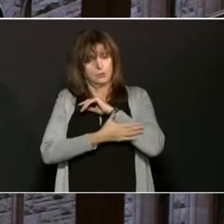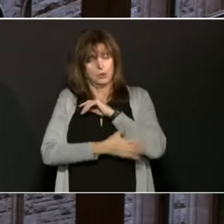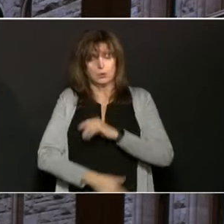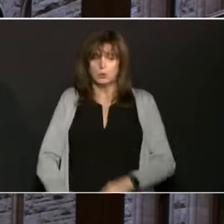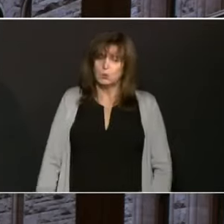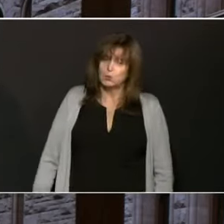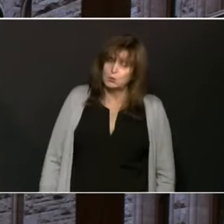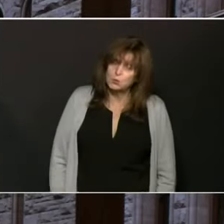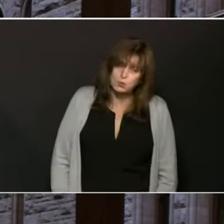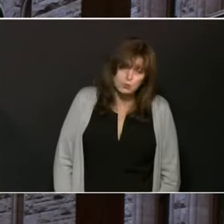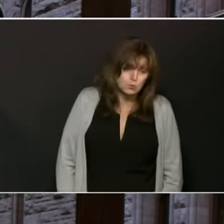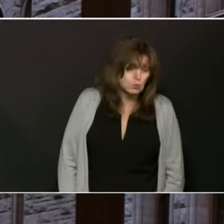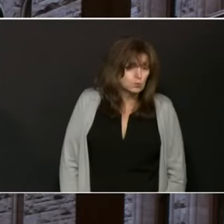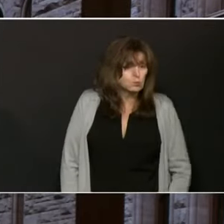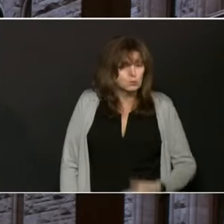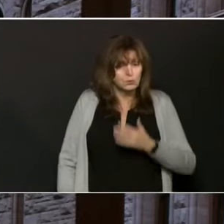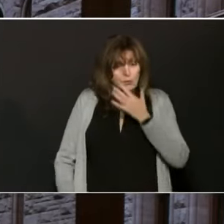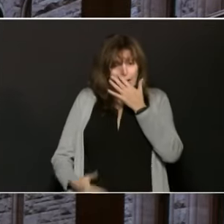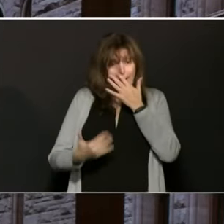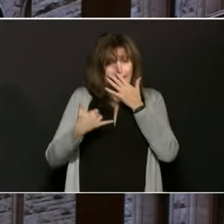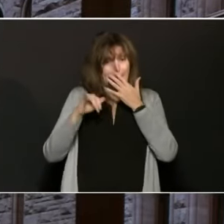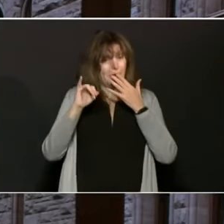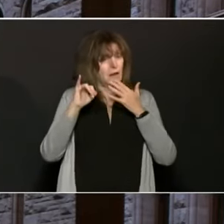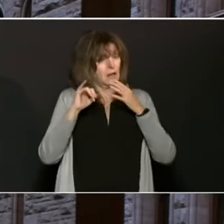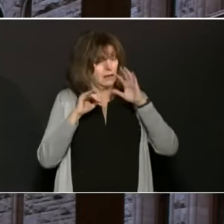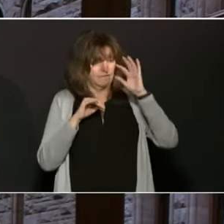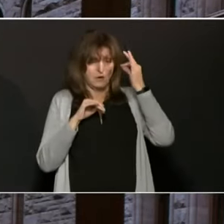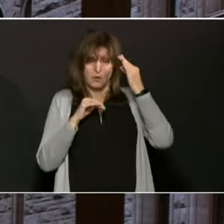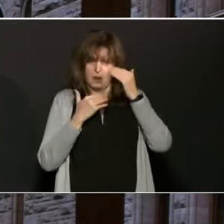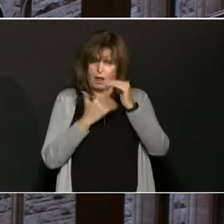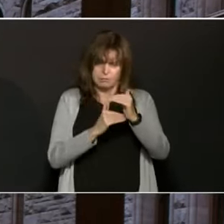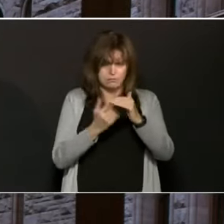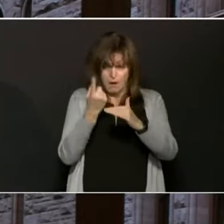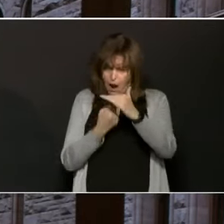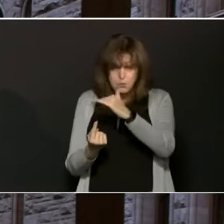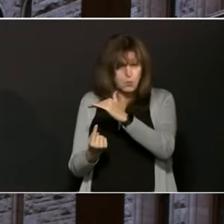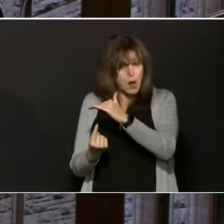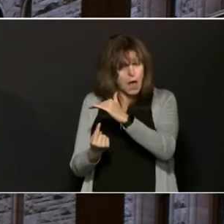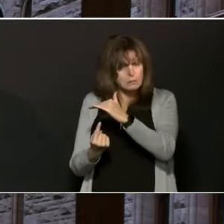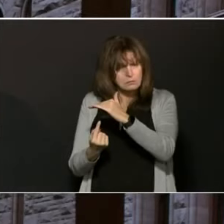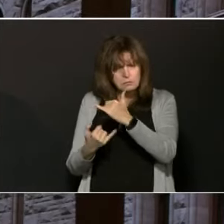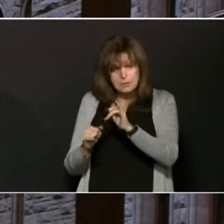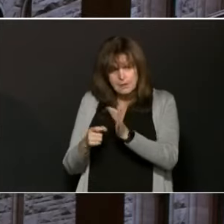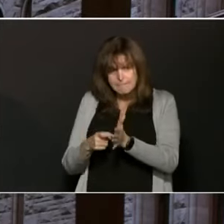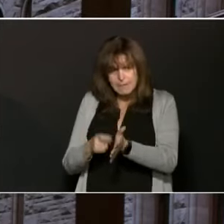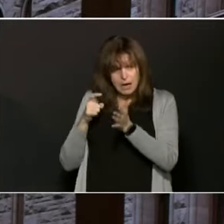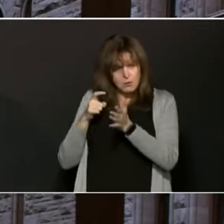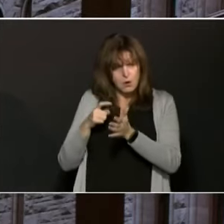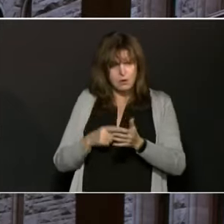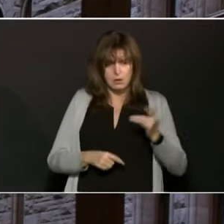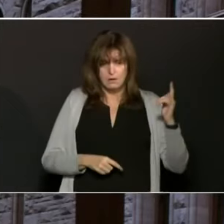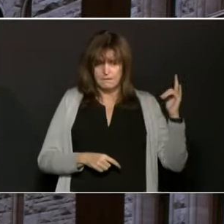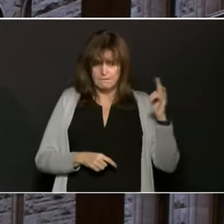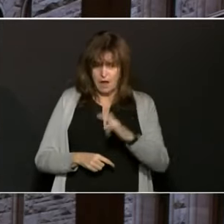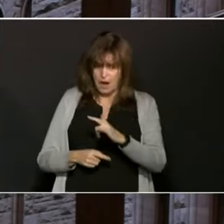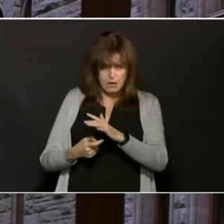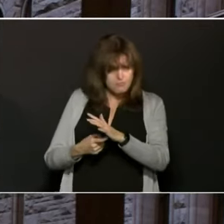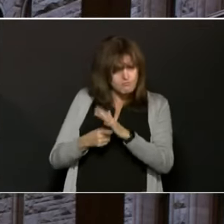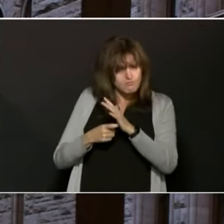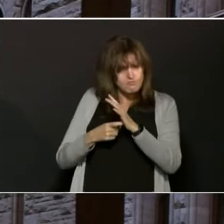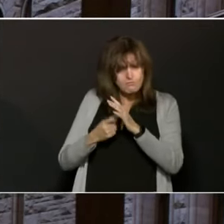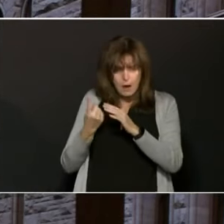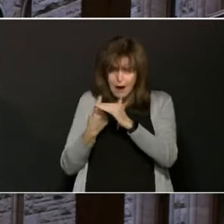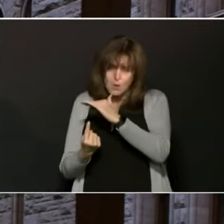laws. They're still in place, requiring the required quarantine rules, and especially people going